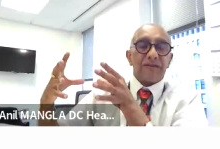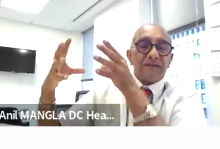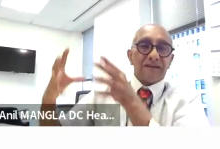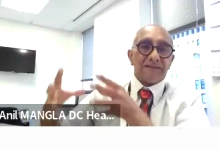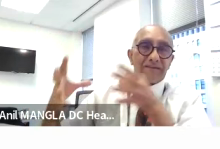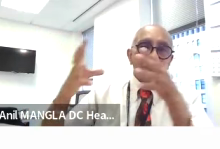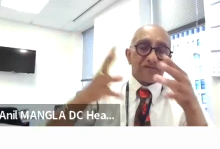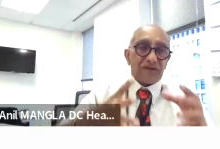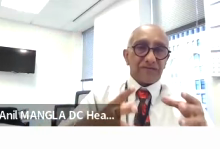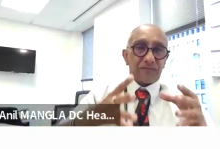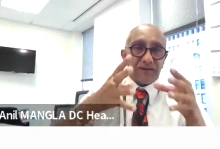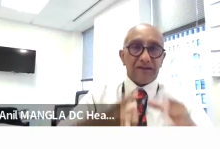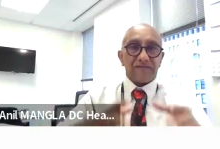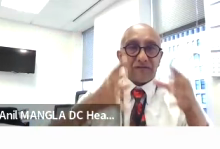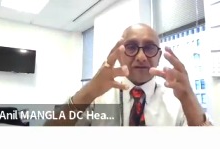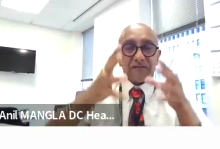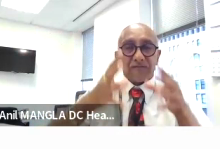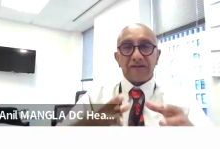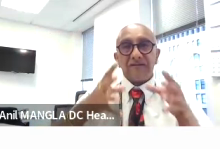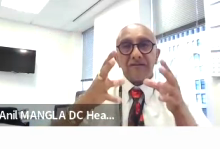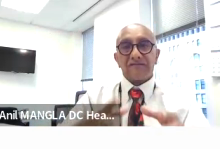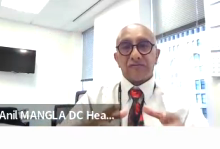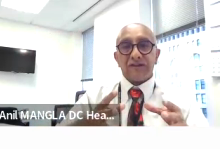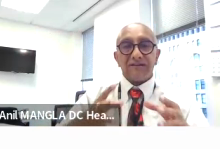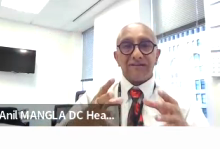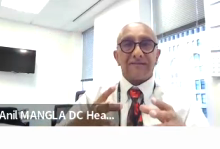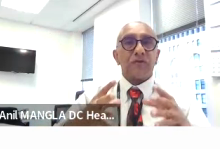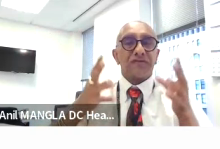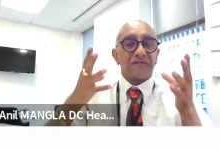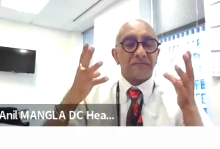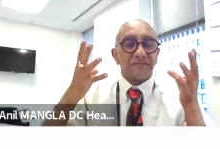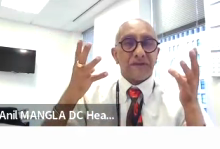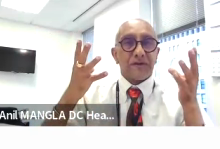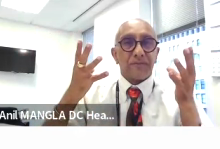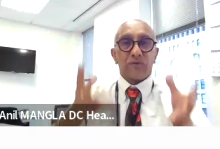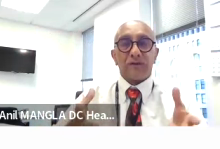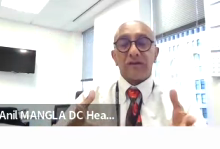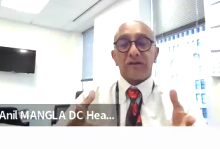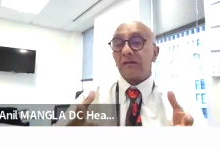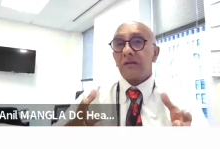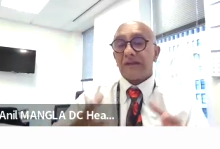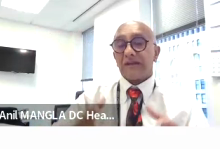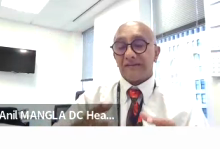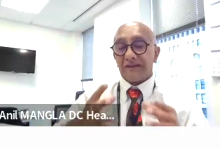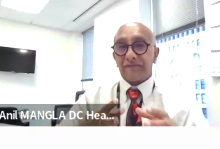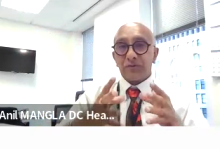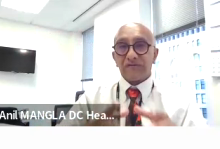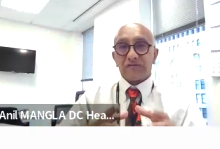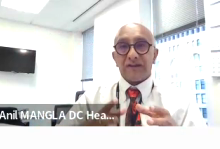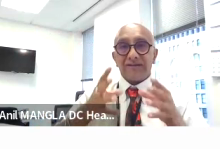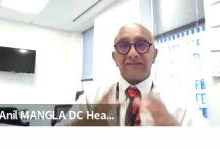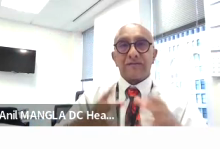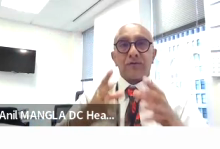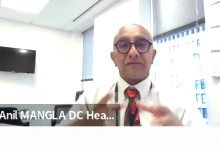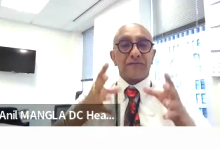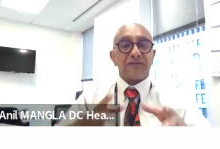then developed, and then those strains we have. So the current strain is the most, important, because that